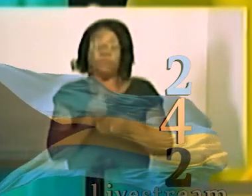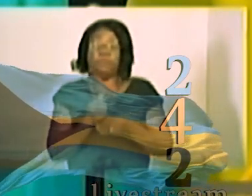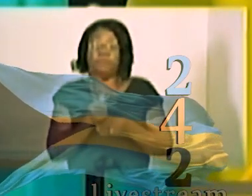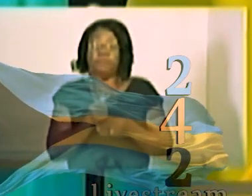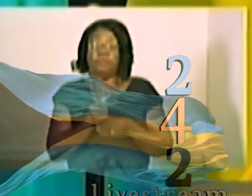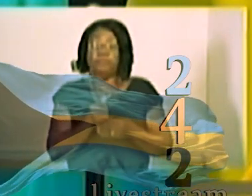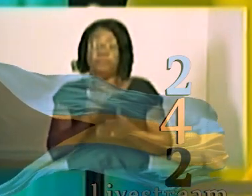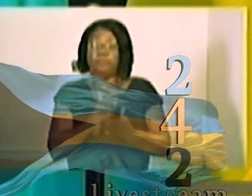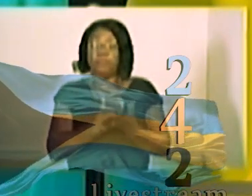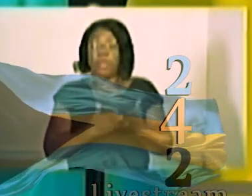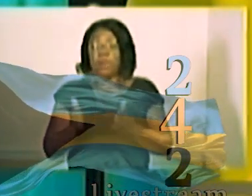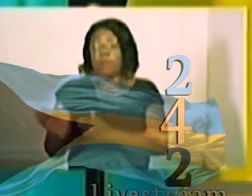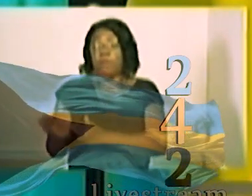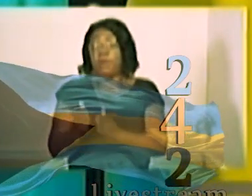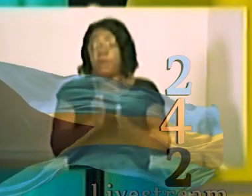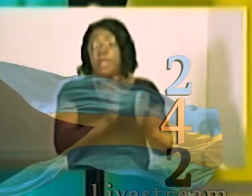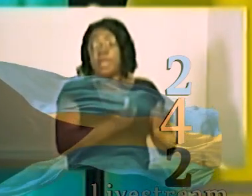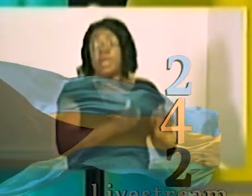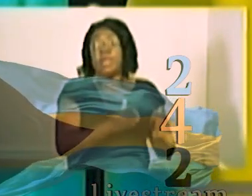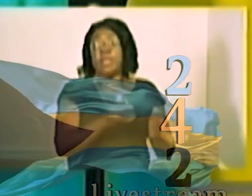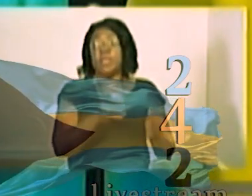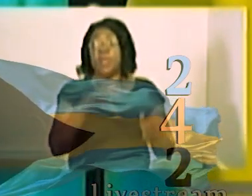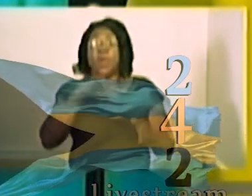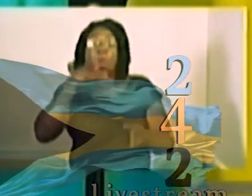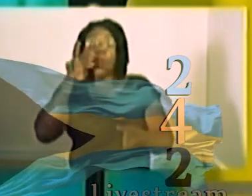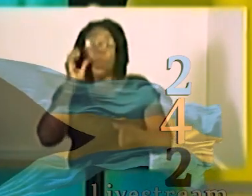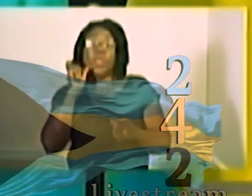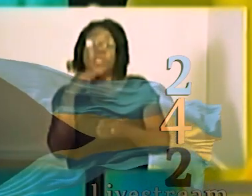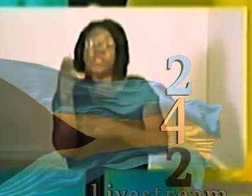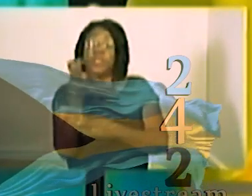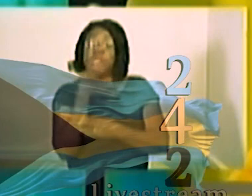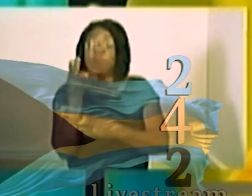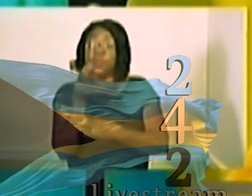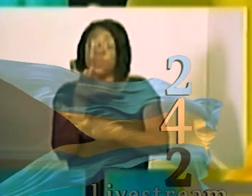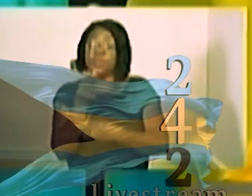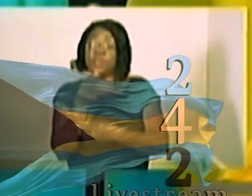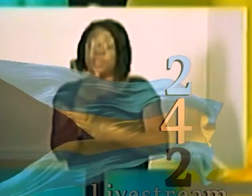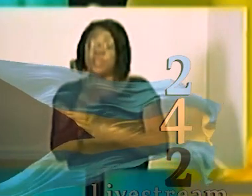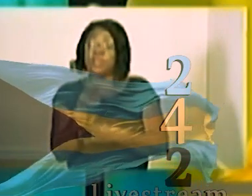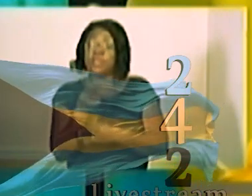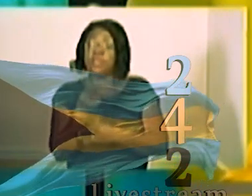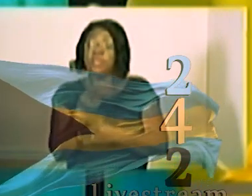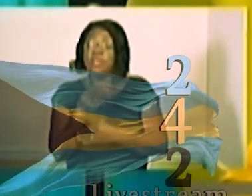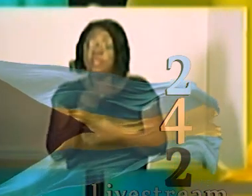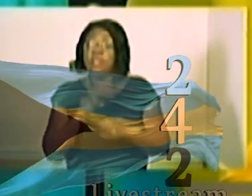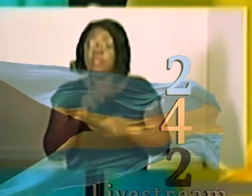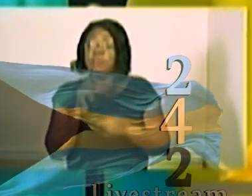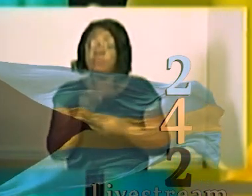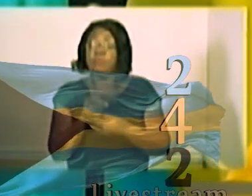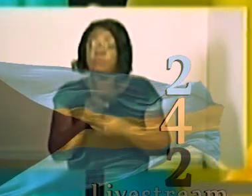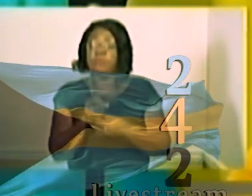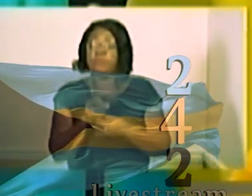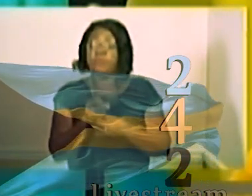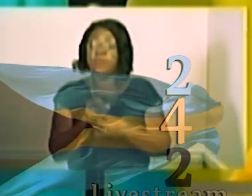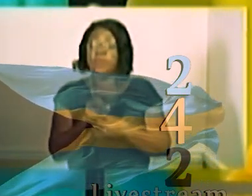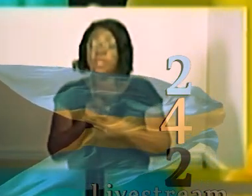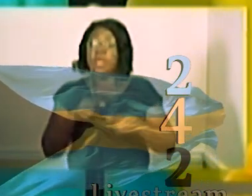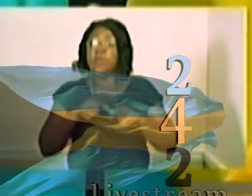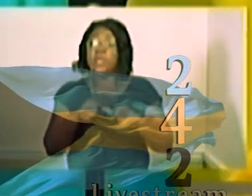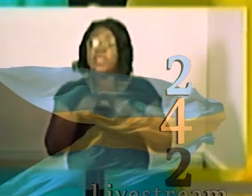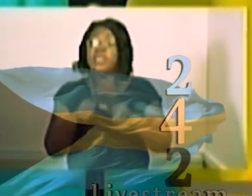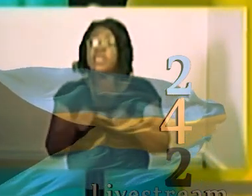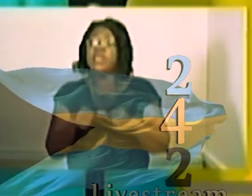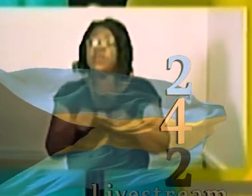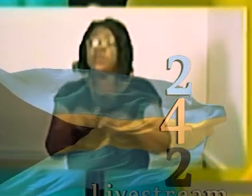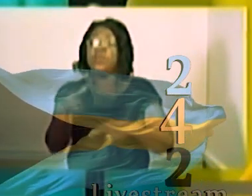Part of our strategy was to use the Hubcat geometric fencing app. And we continue